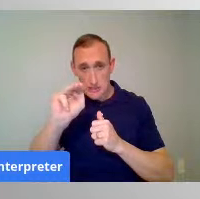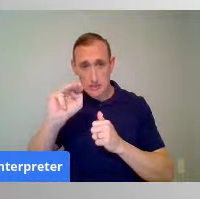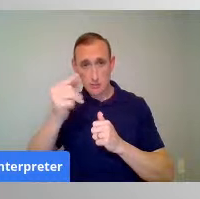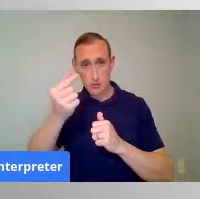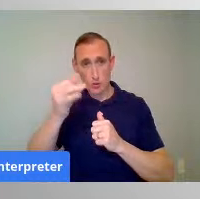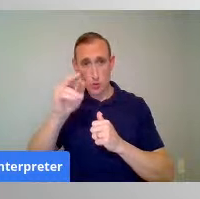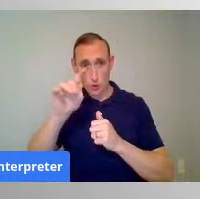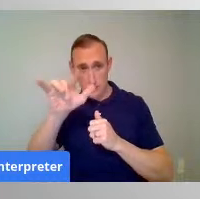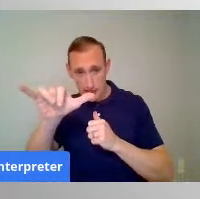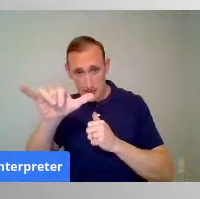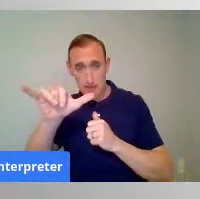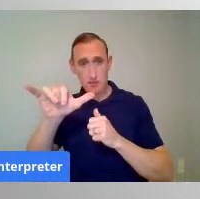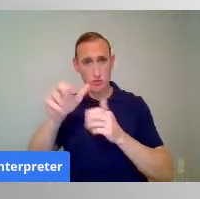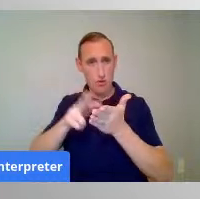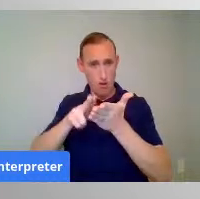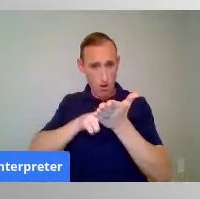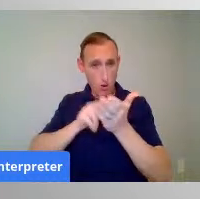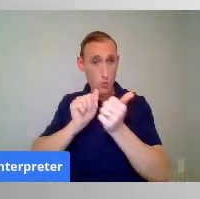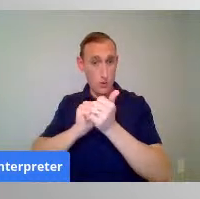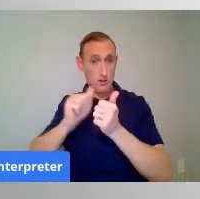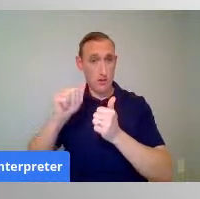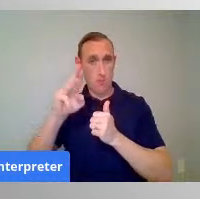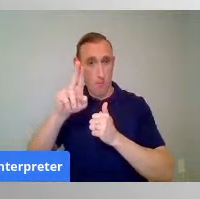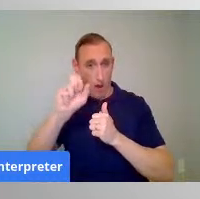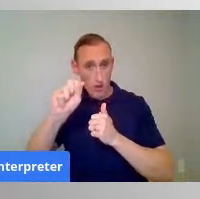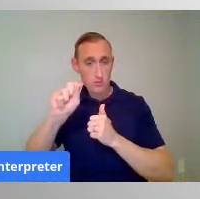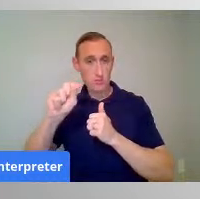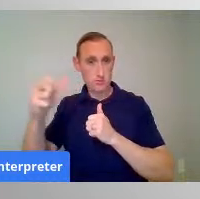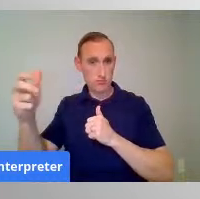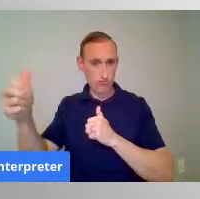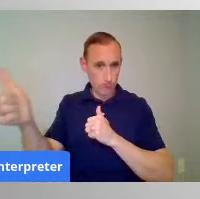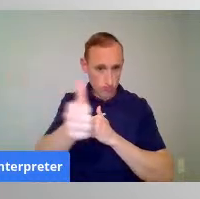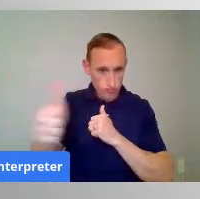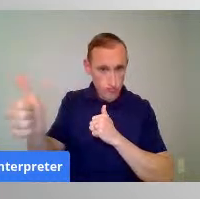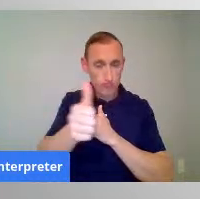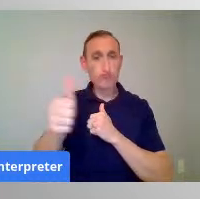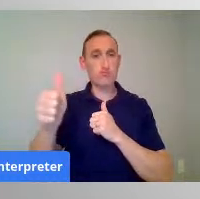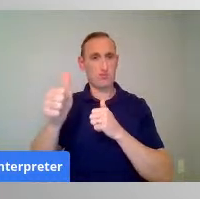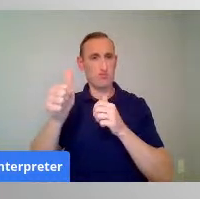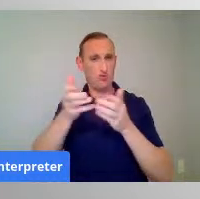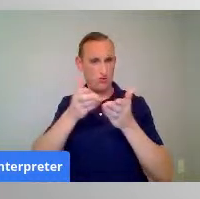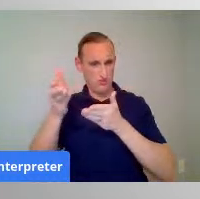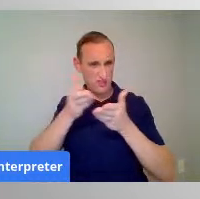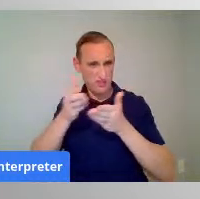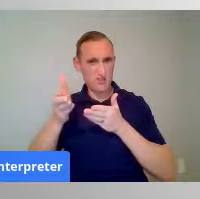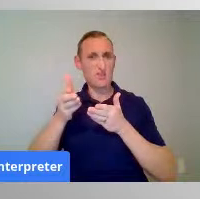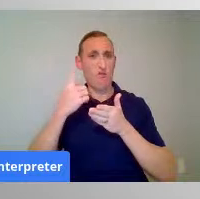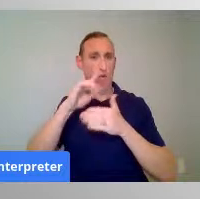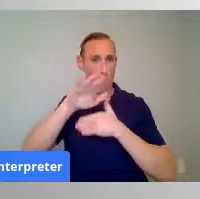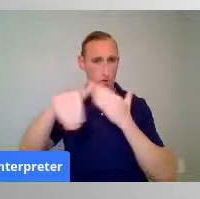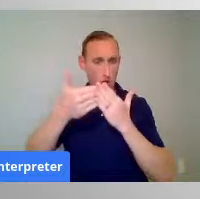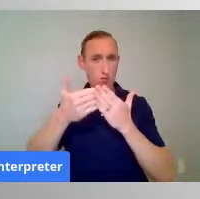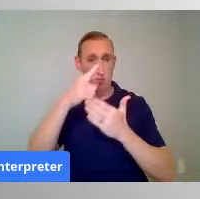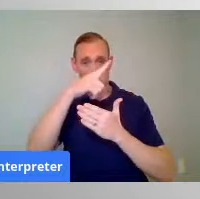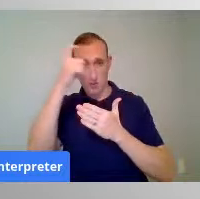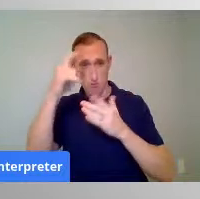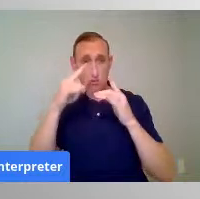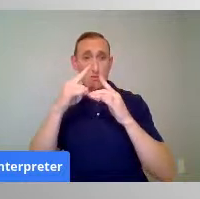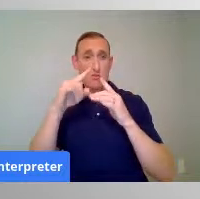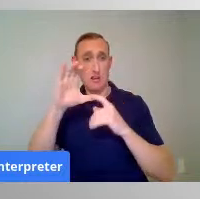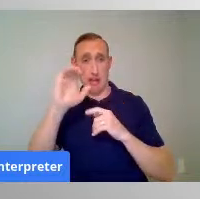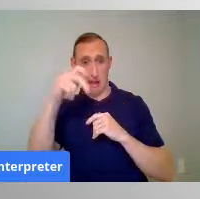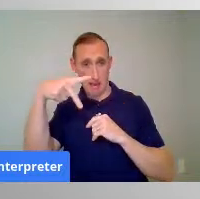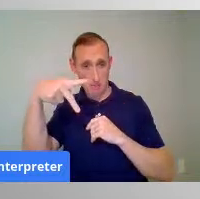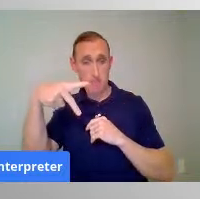services for all of our summer camps. And that has been a real key to us being successful throughout the